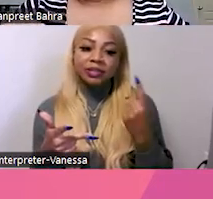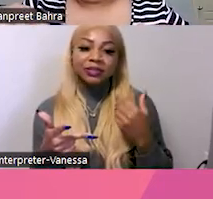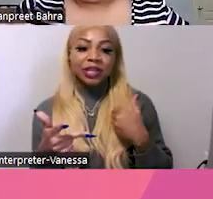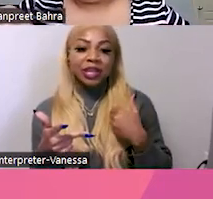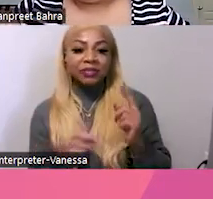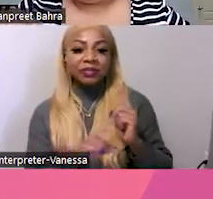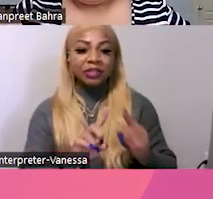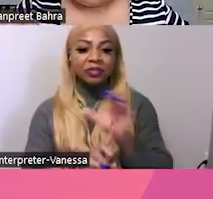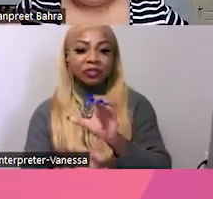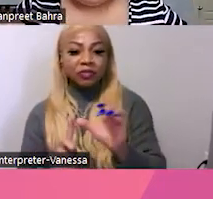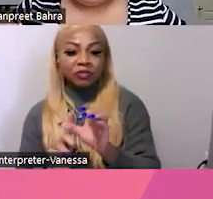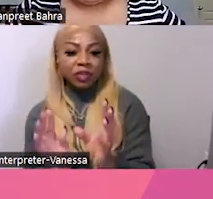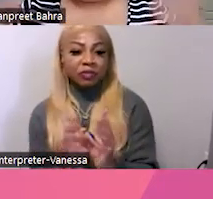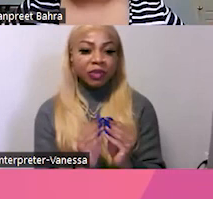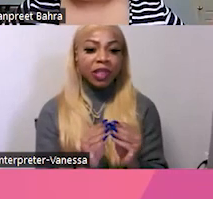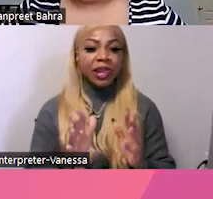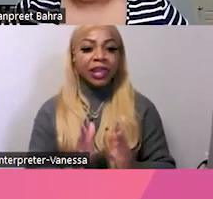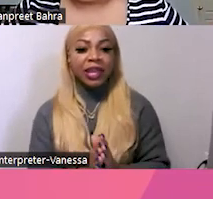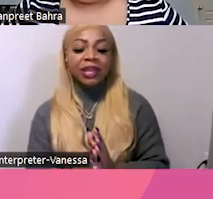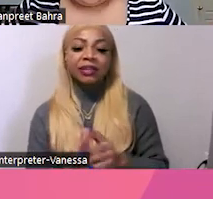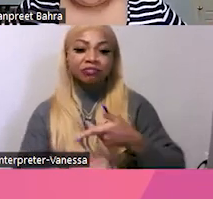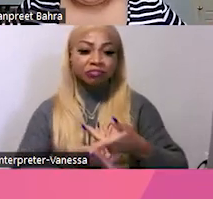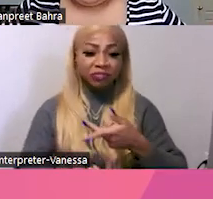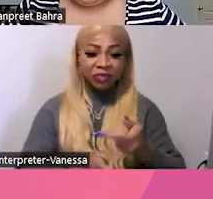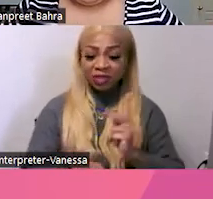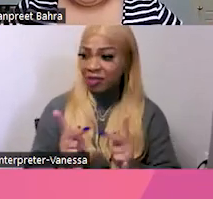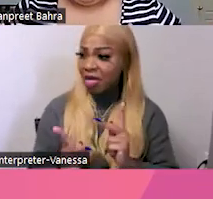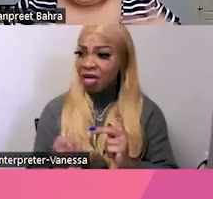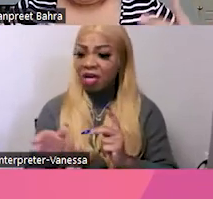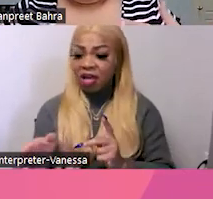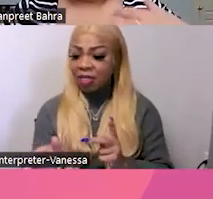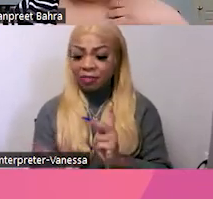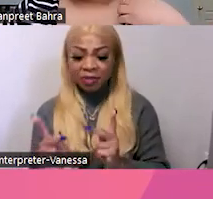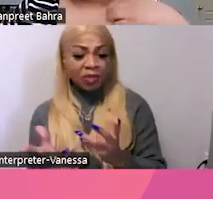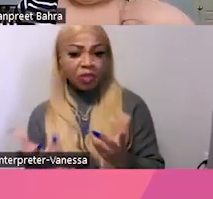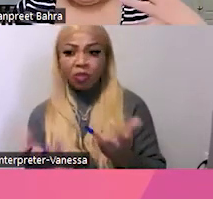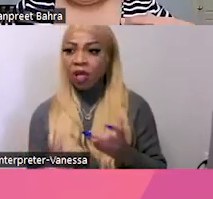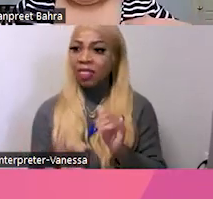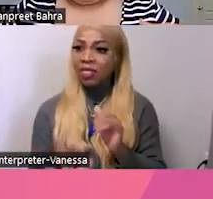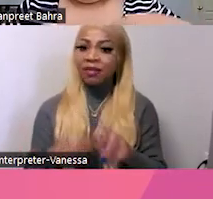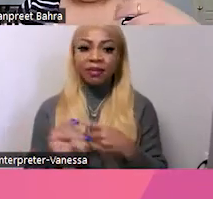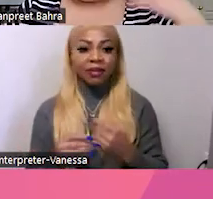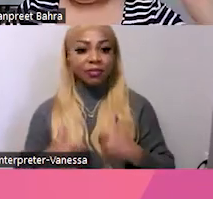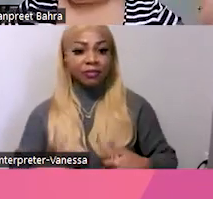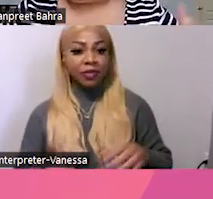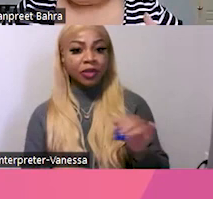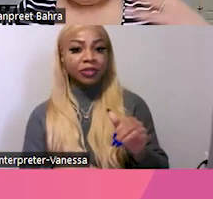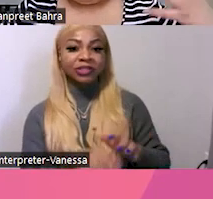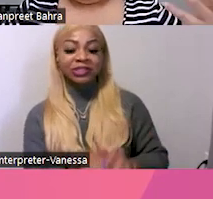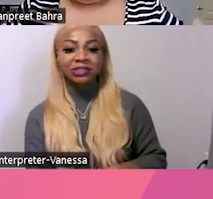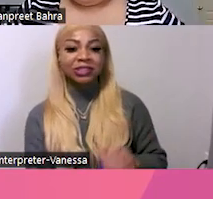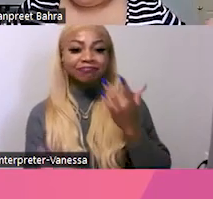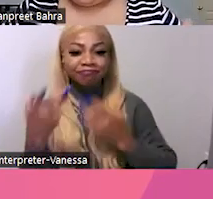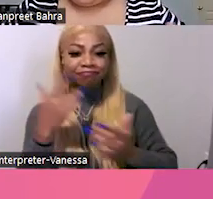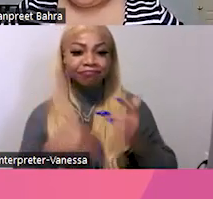and interpersonal spaces as bodies to be avoided. Plus this lack of access to health or